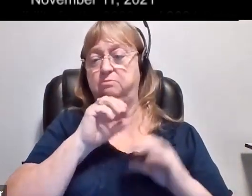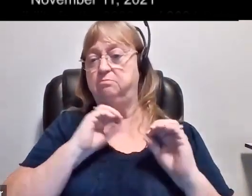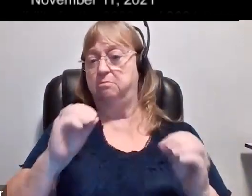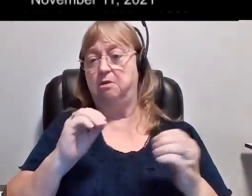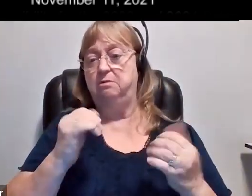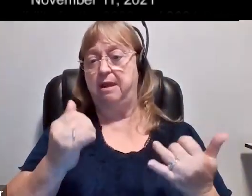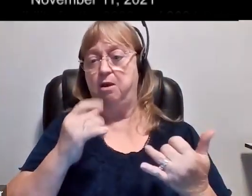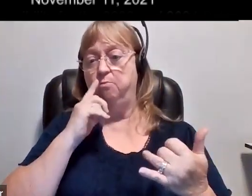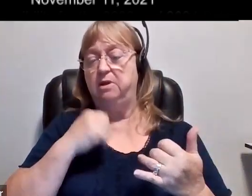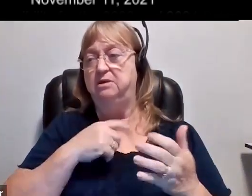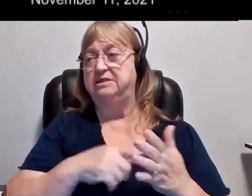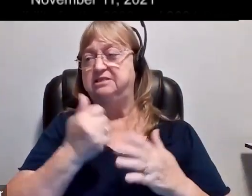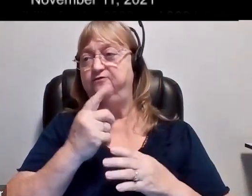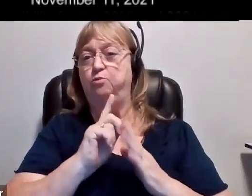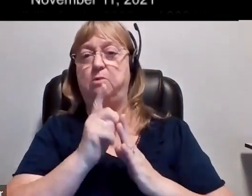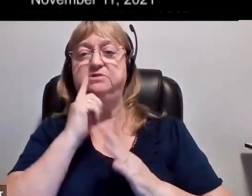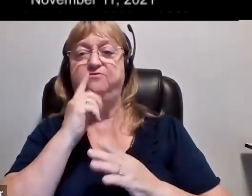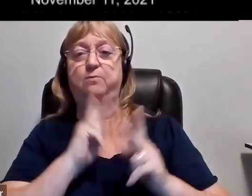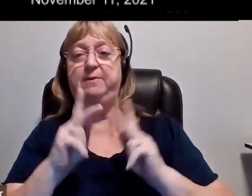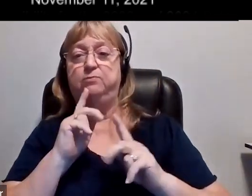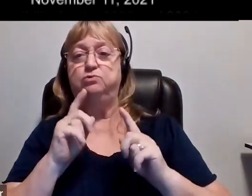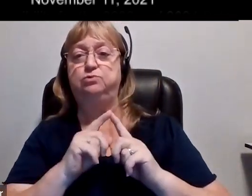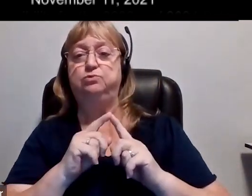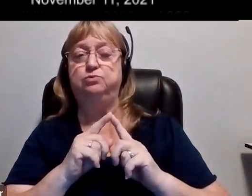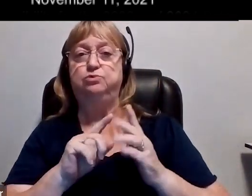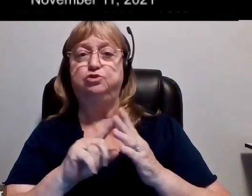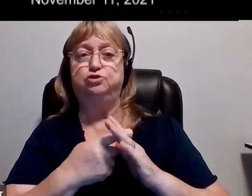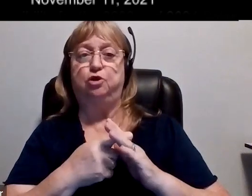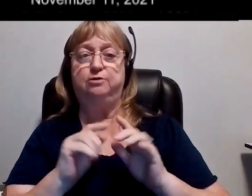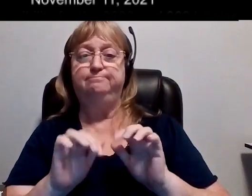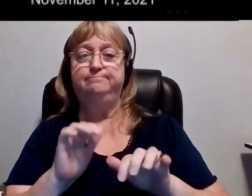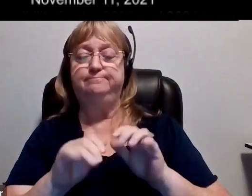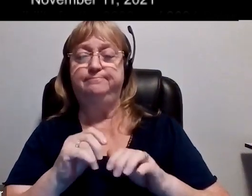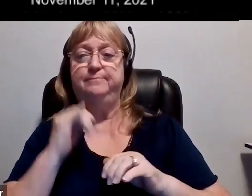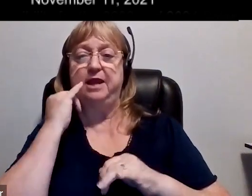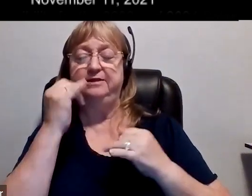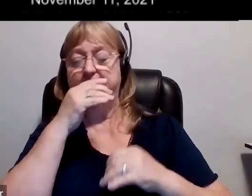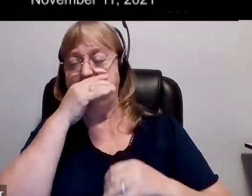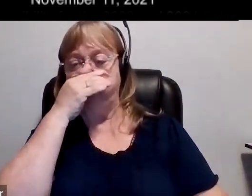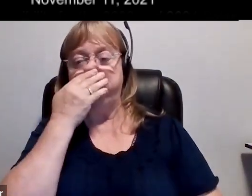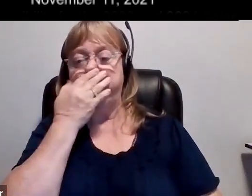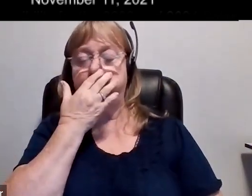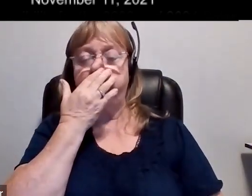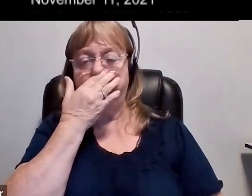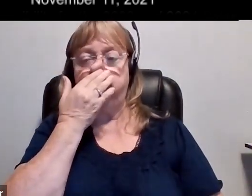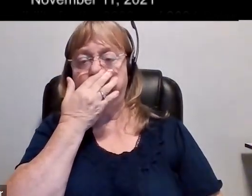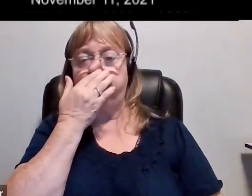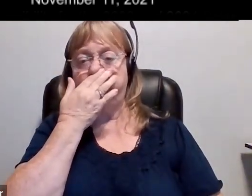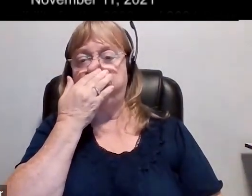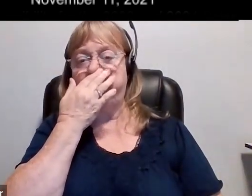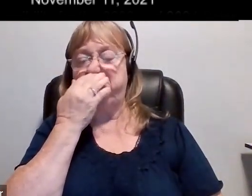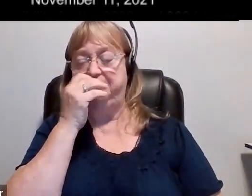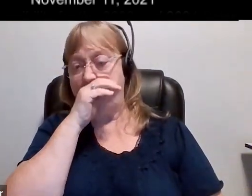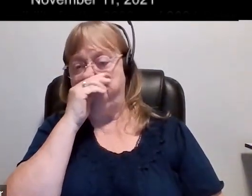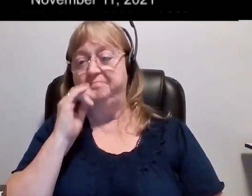usually it takes a few moments for people to start putting ideas in. So if there's anything that you are excited